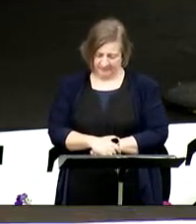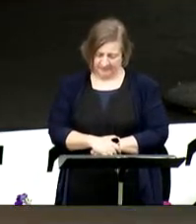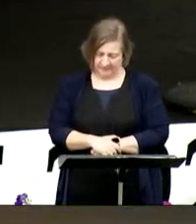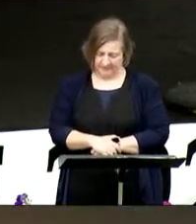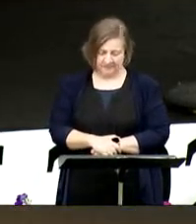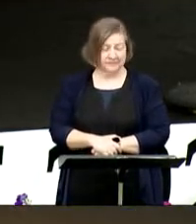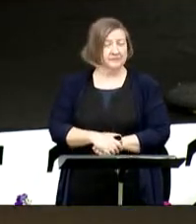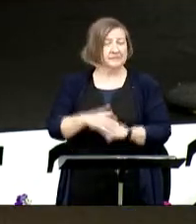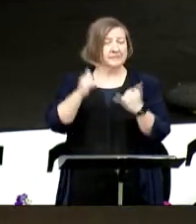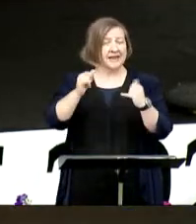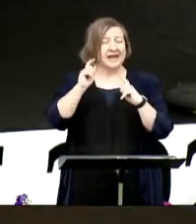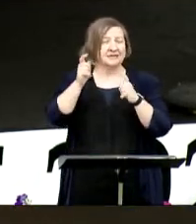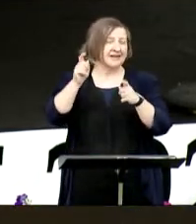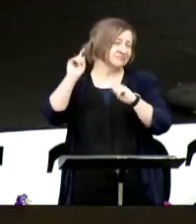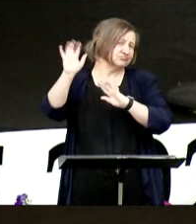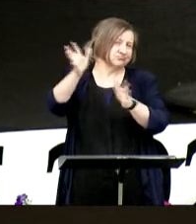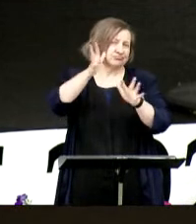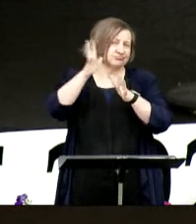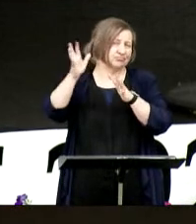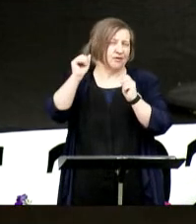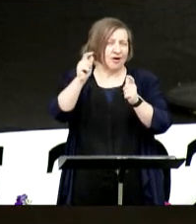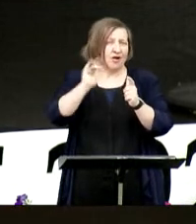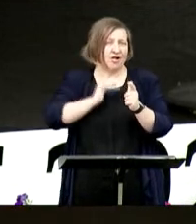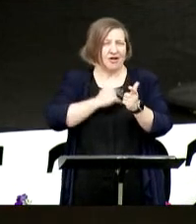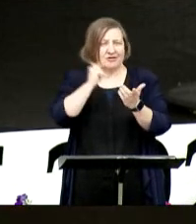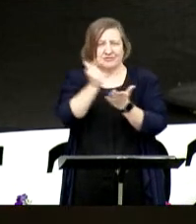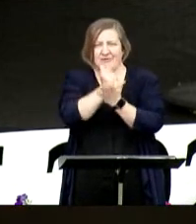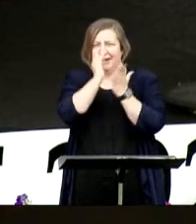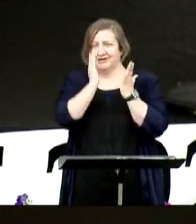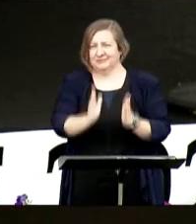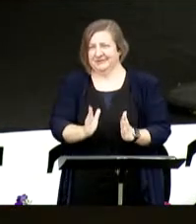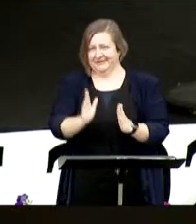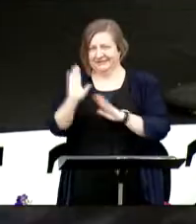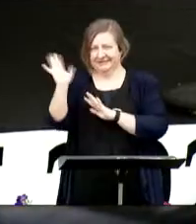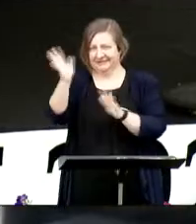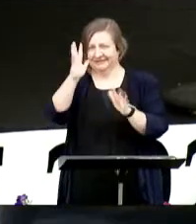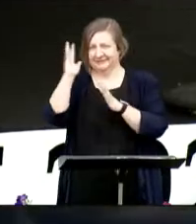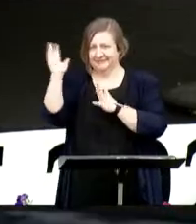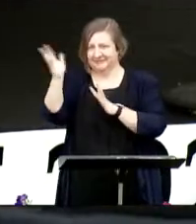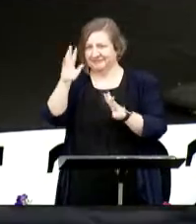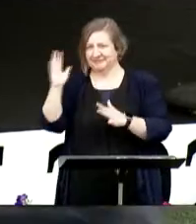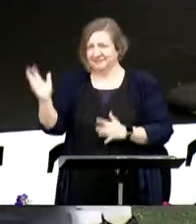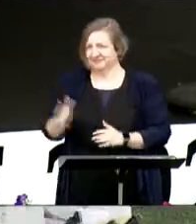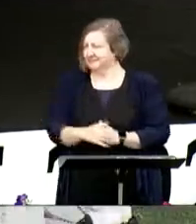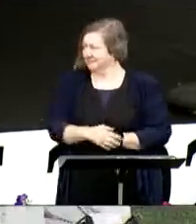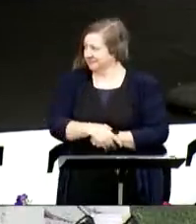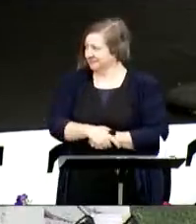Let's give a round of applause to all our graduates.